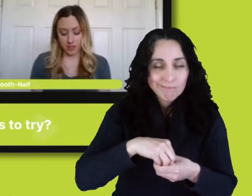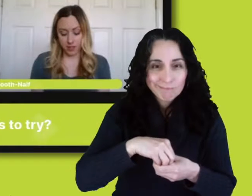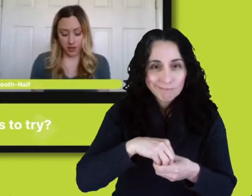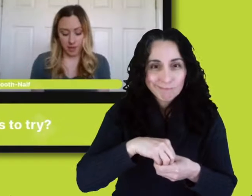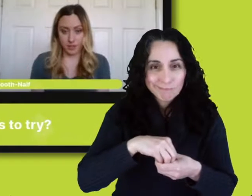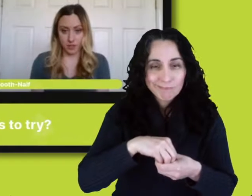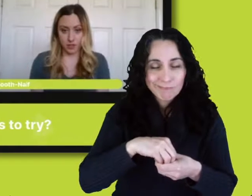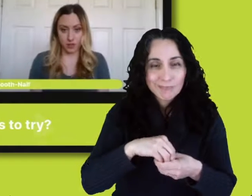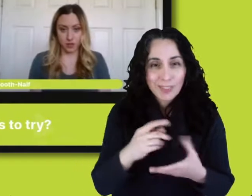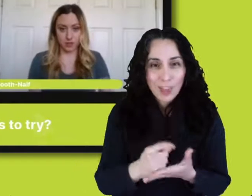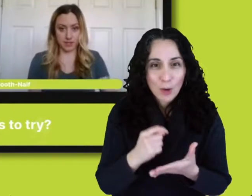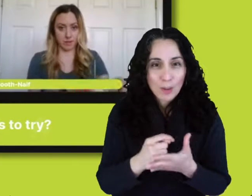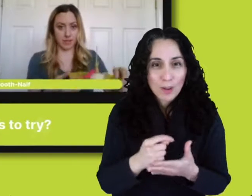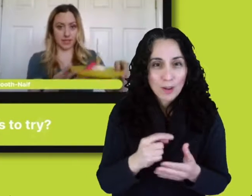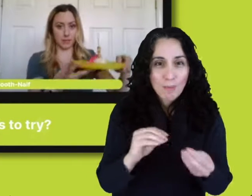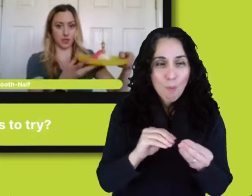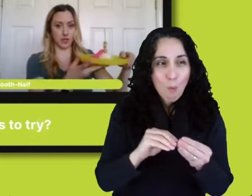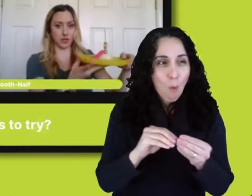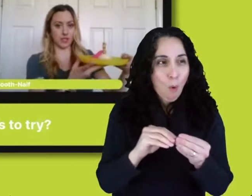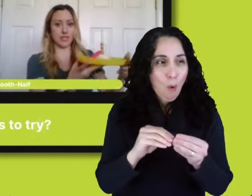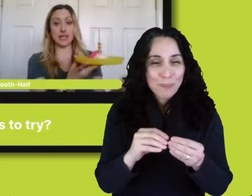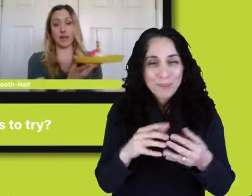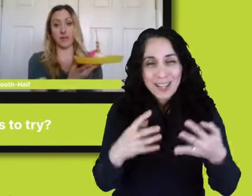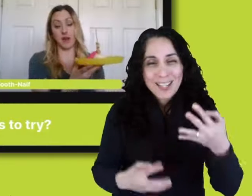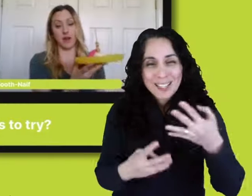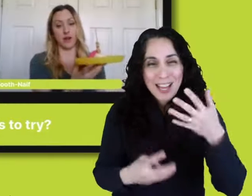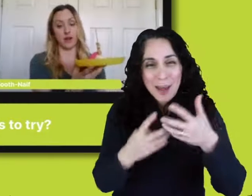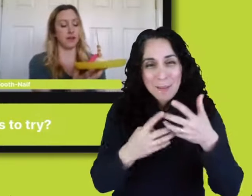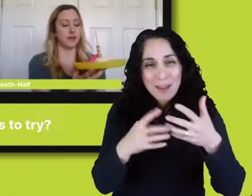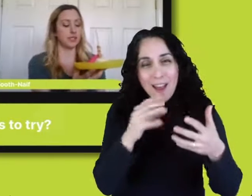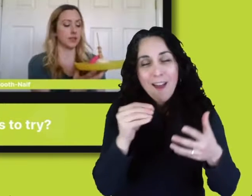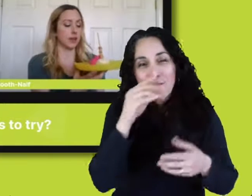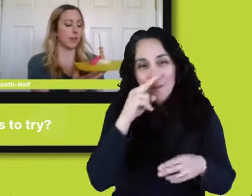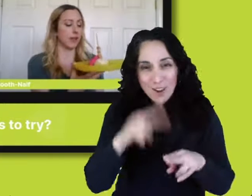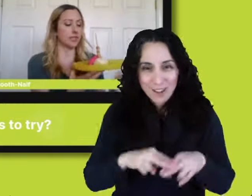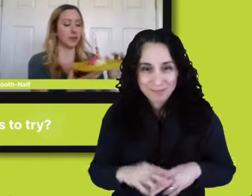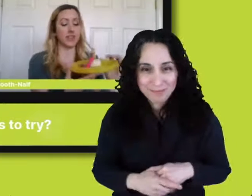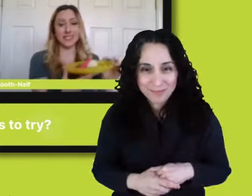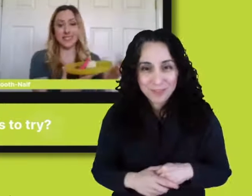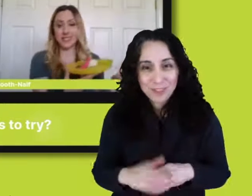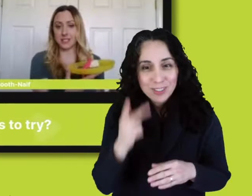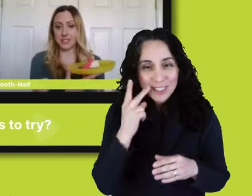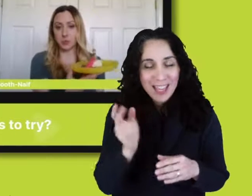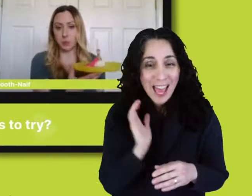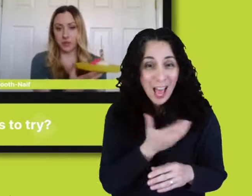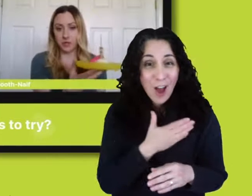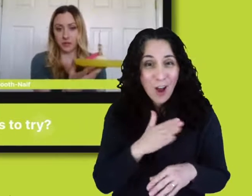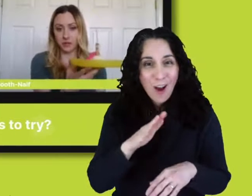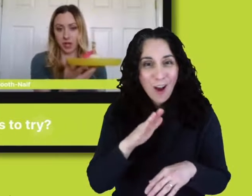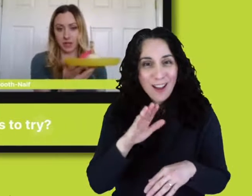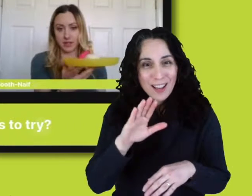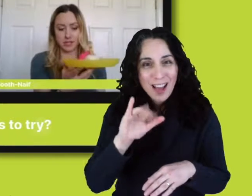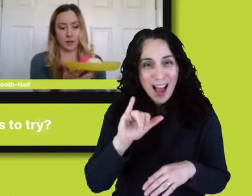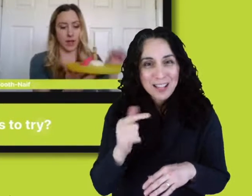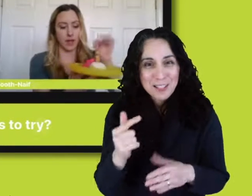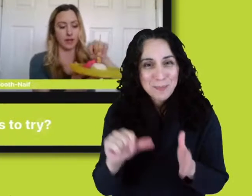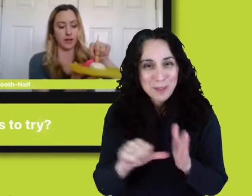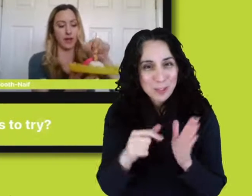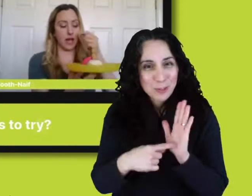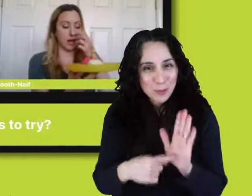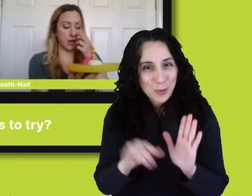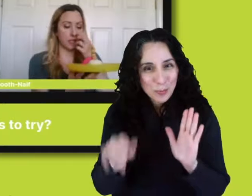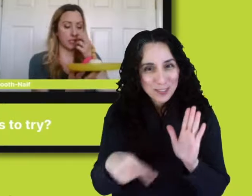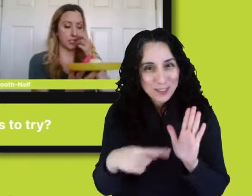it fun. So I'm just going to show one of those example here. This is on our Instagram page, but this is a super fun, easy